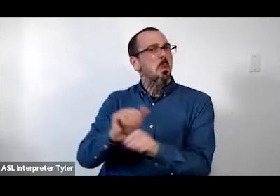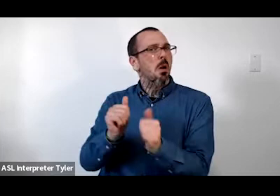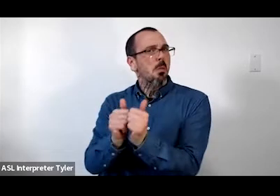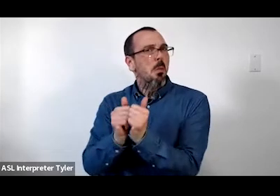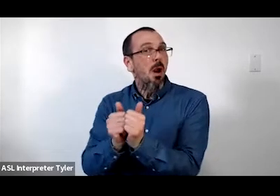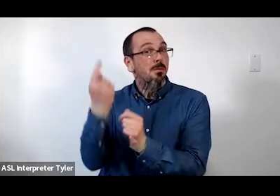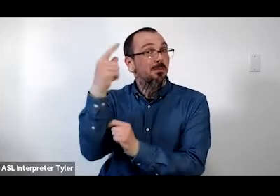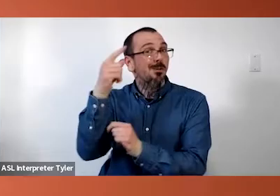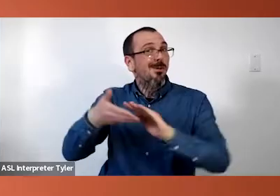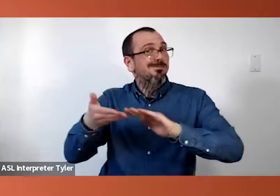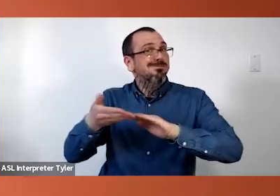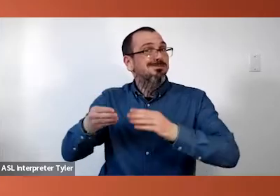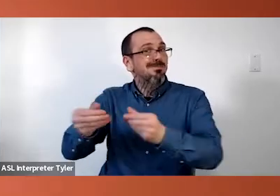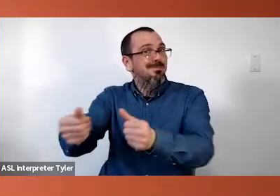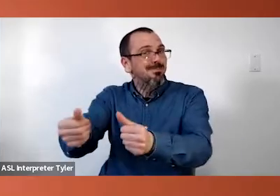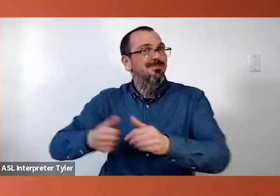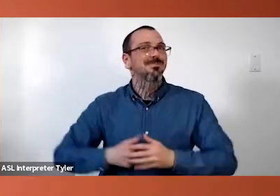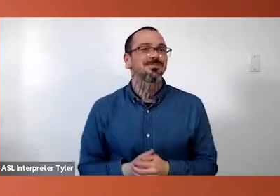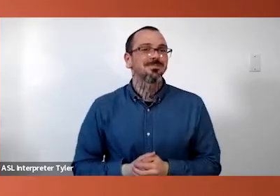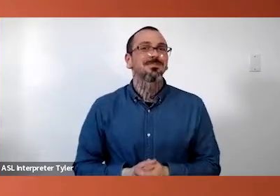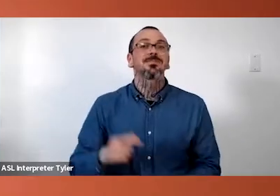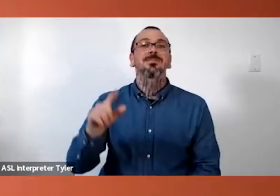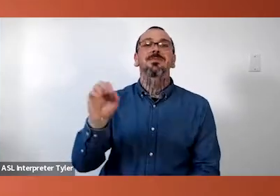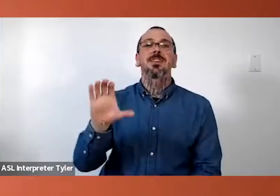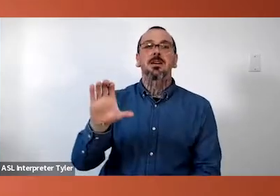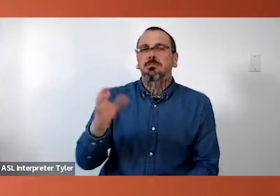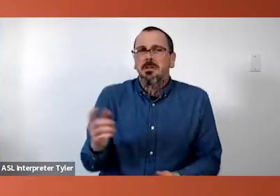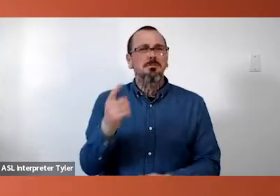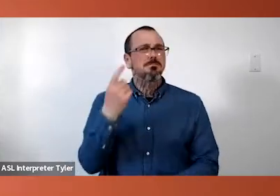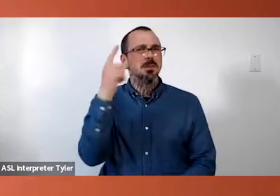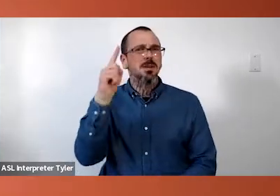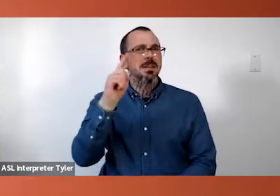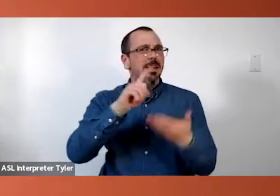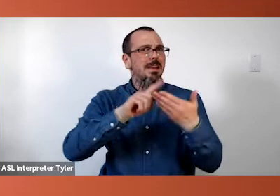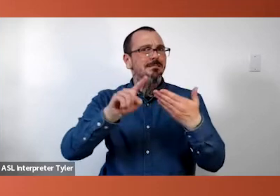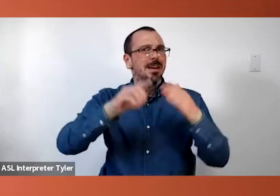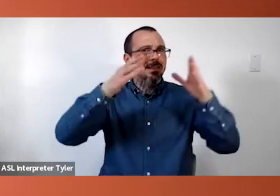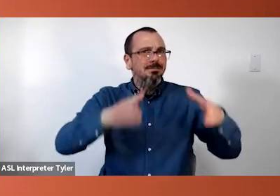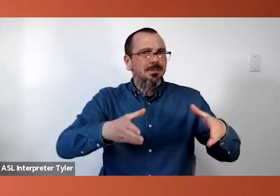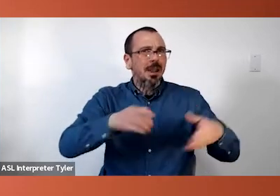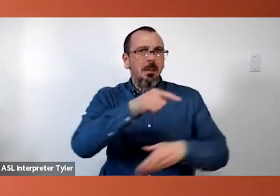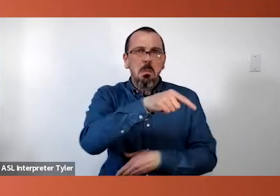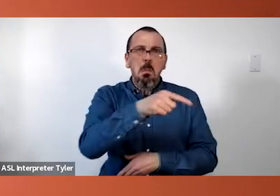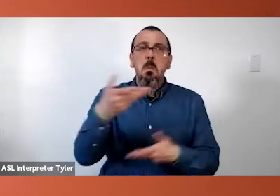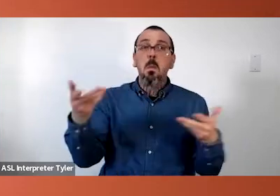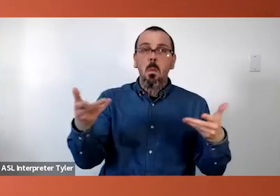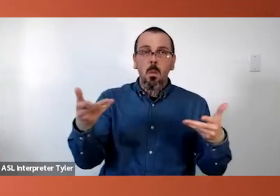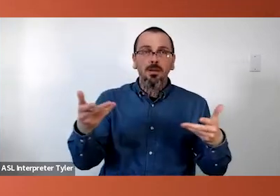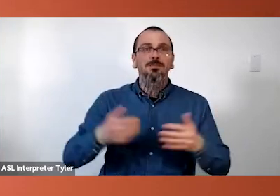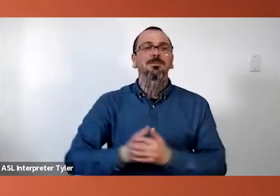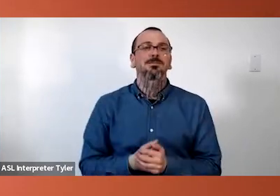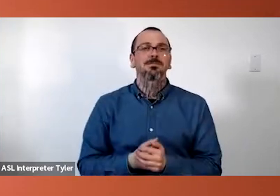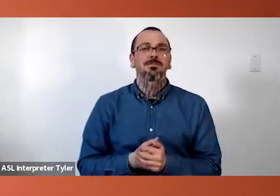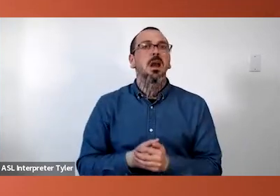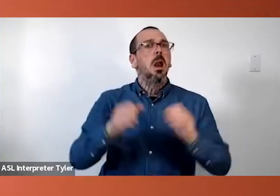So just a start, what is Investigators? So Investigators is a participatory, community-based capacity